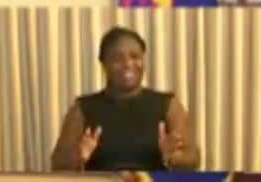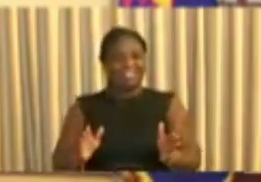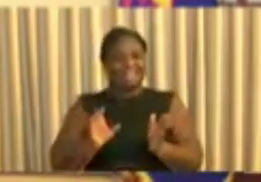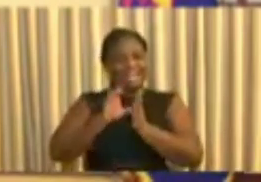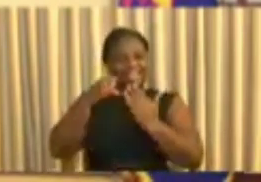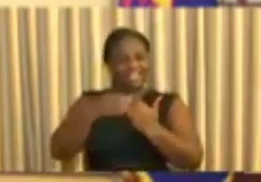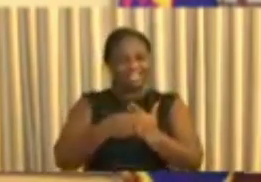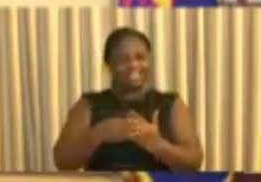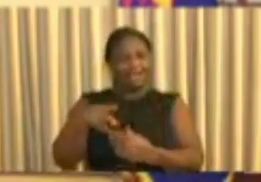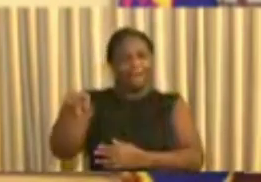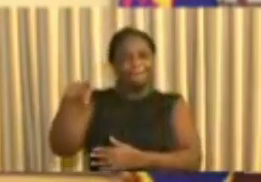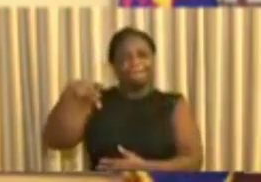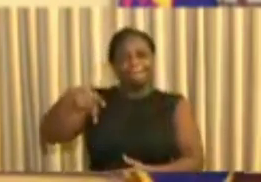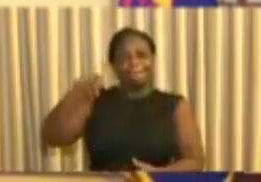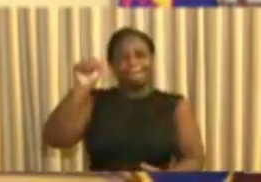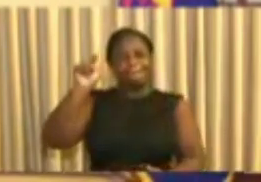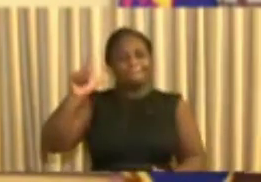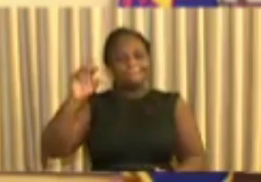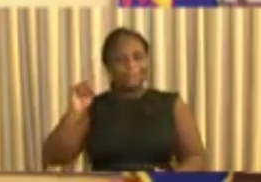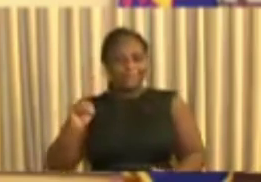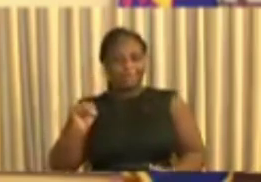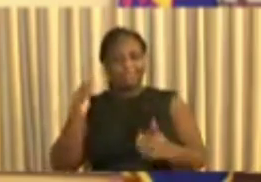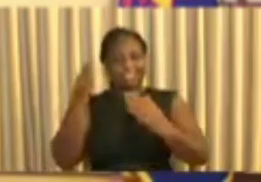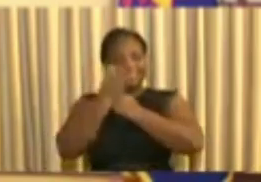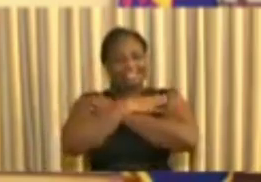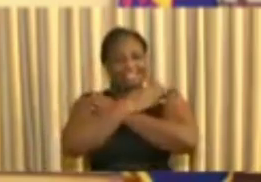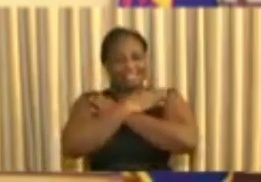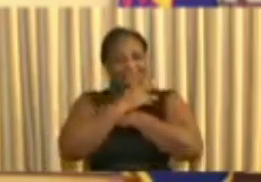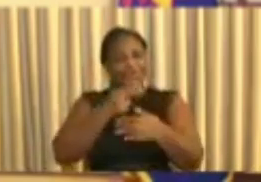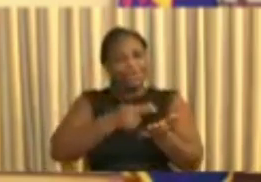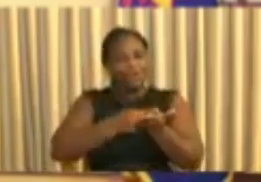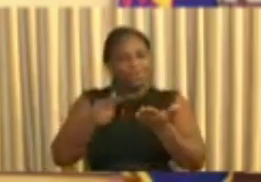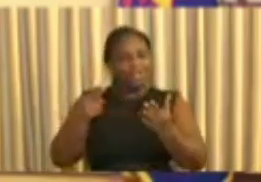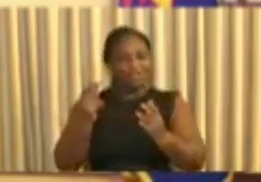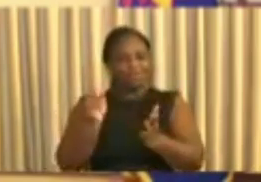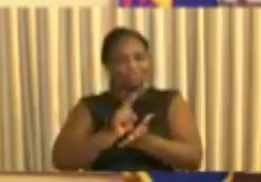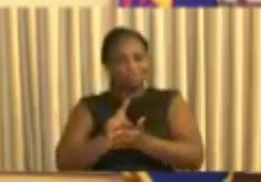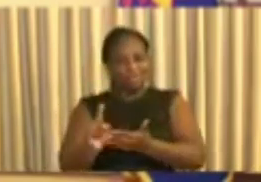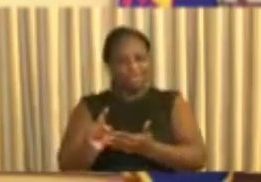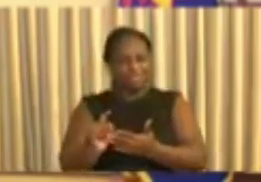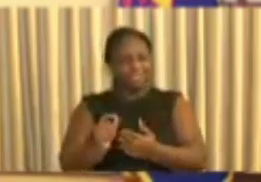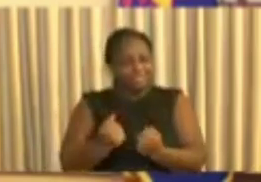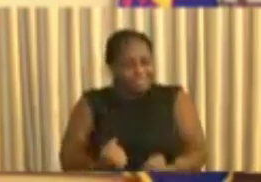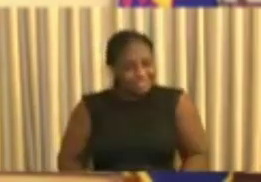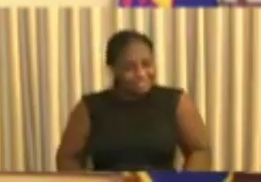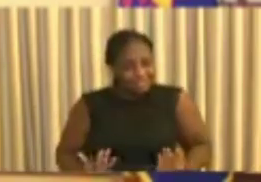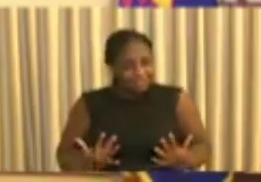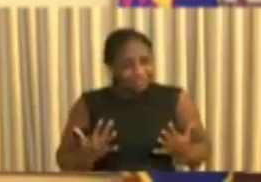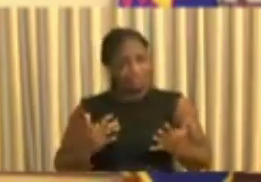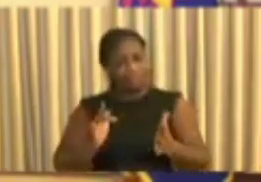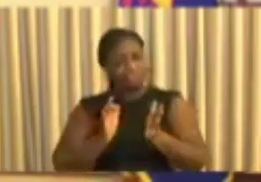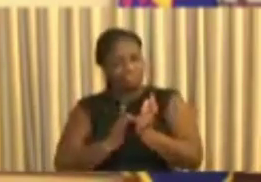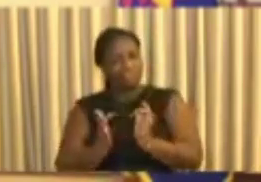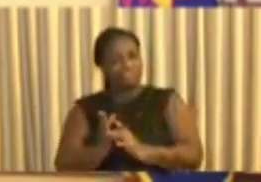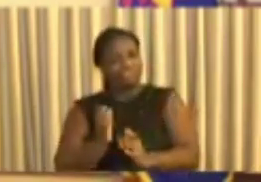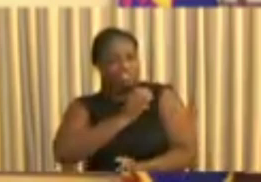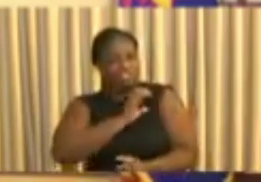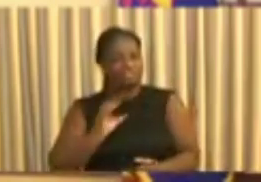Sunday, which will usher in the Holy Week to commemorate the passion and sacrifice of Jesus